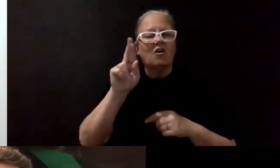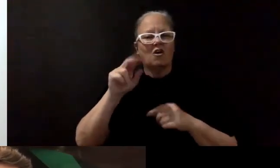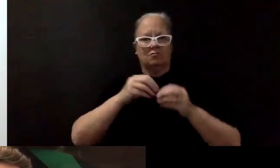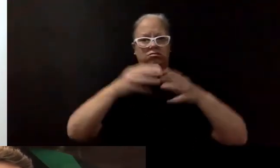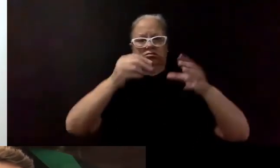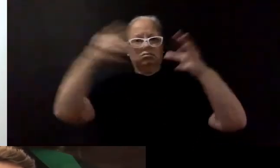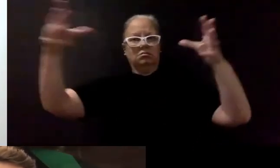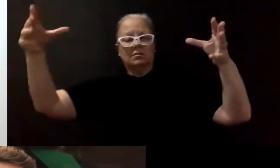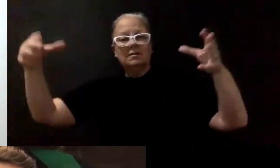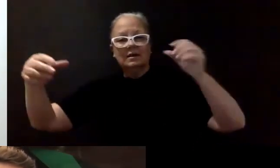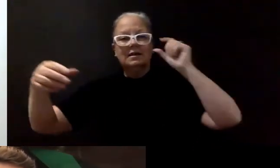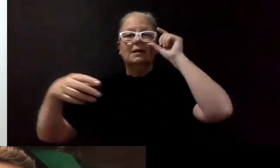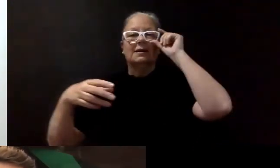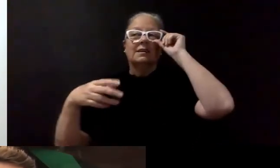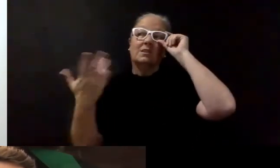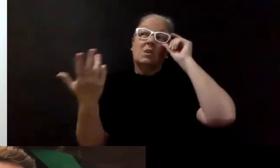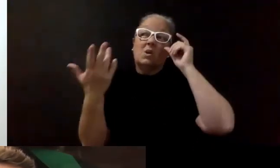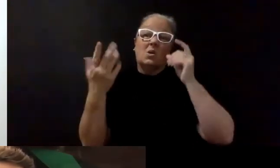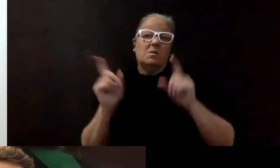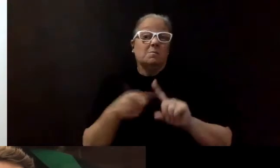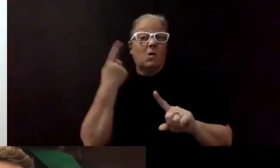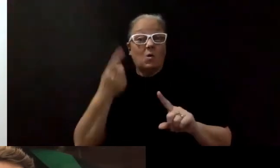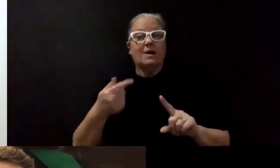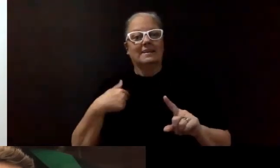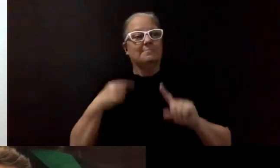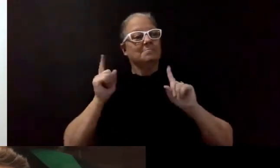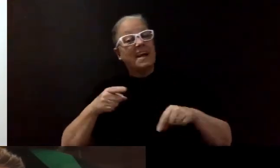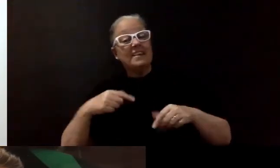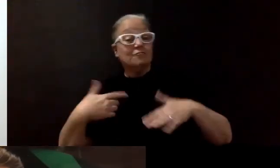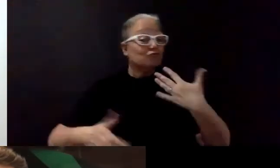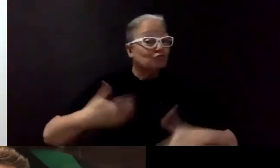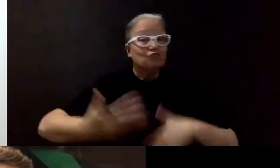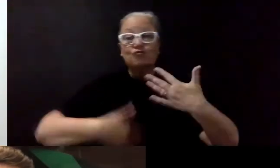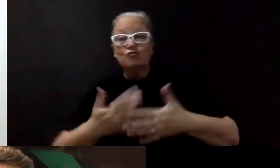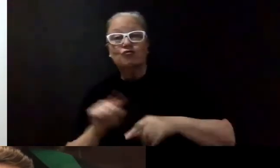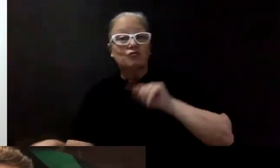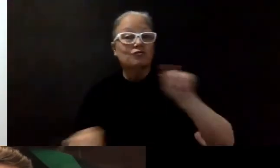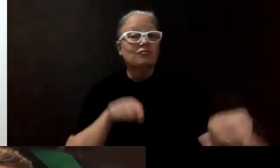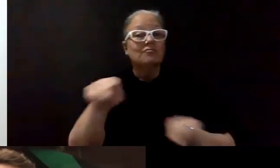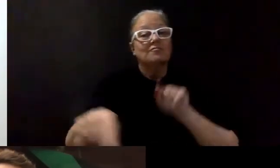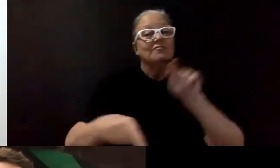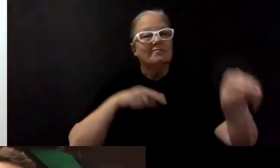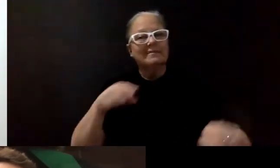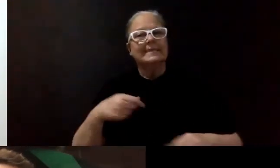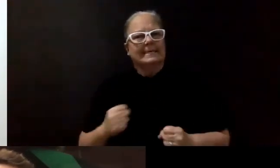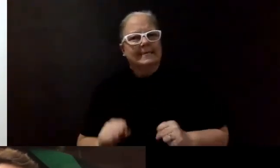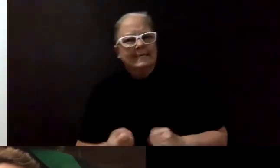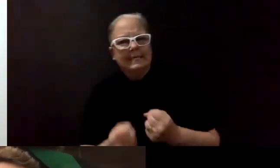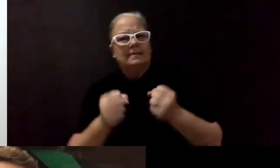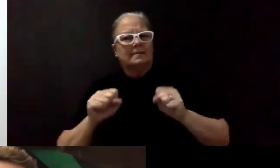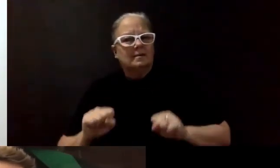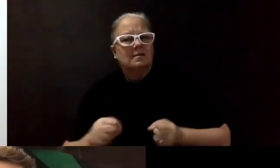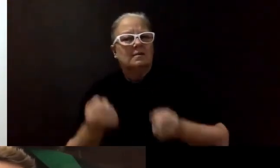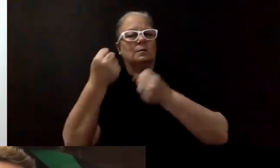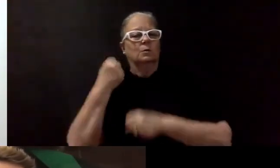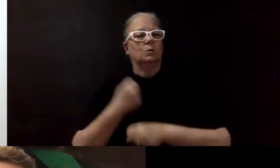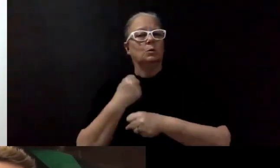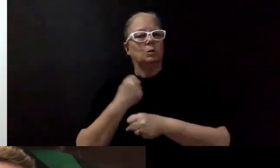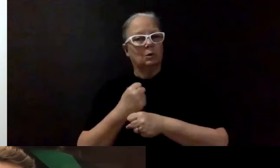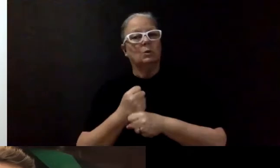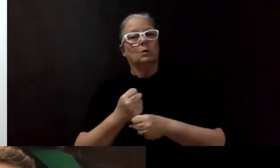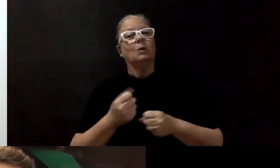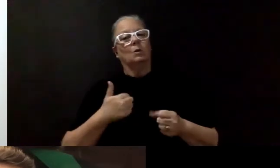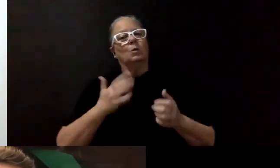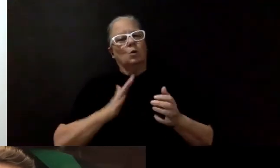and seize it and work as quickly and diligently as possible to channel that opportunity through to our youth creative